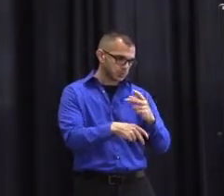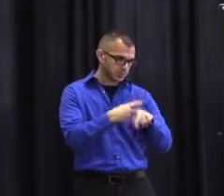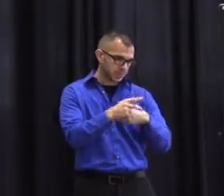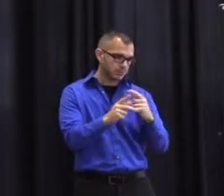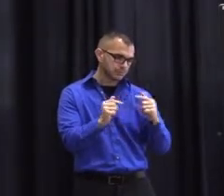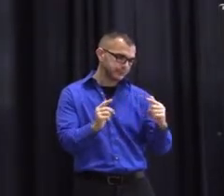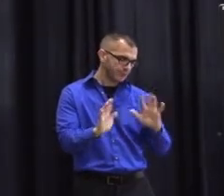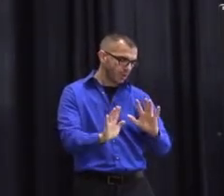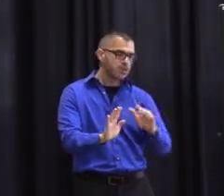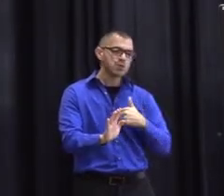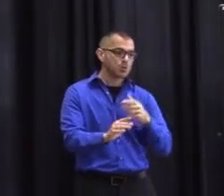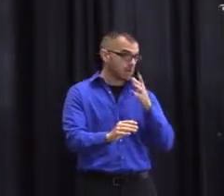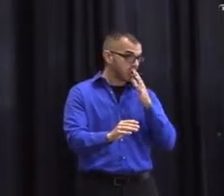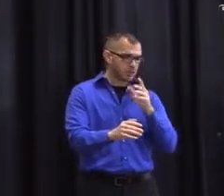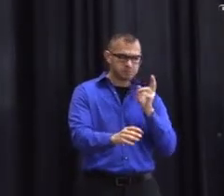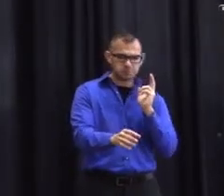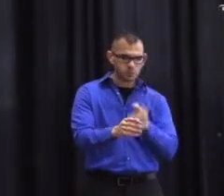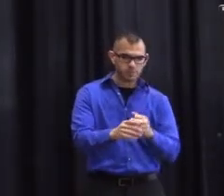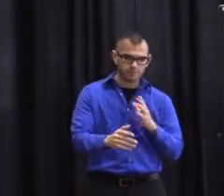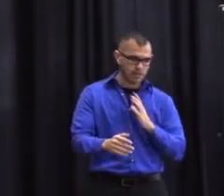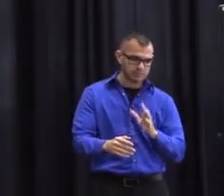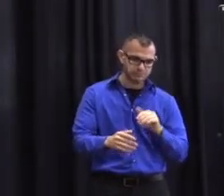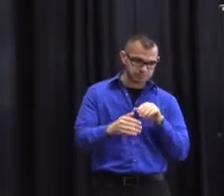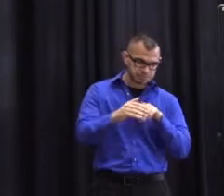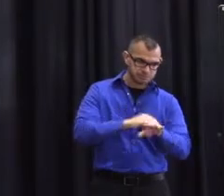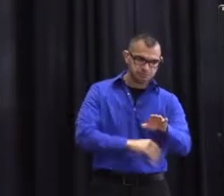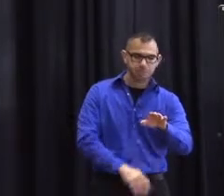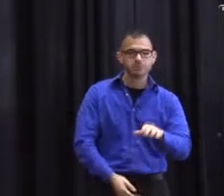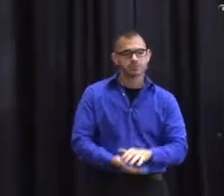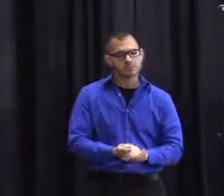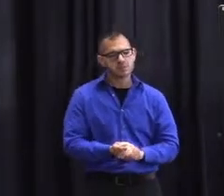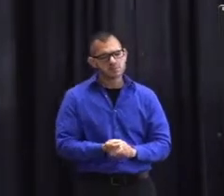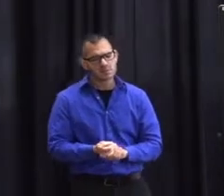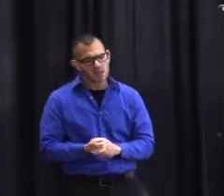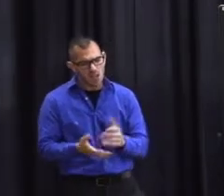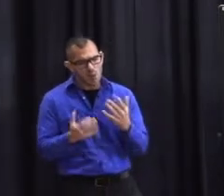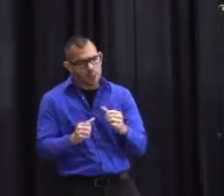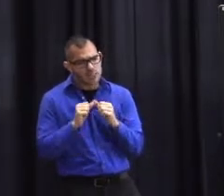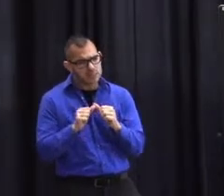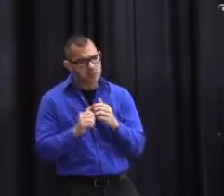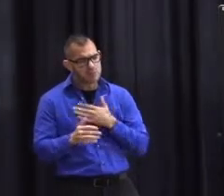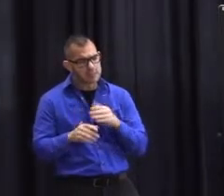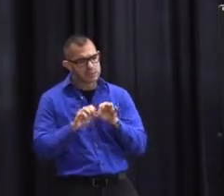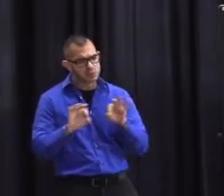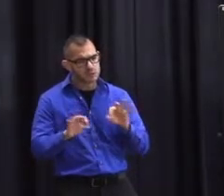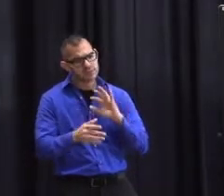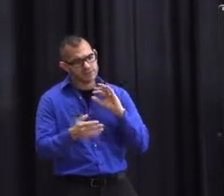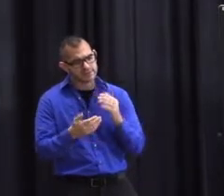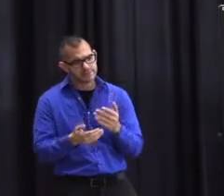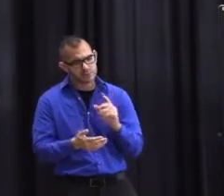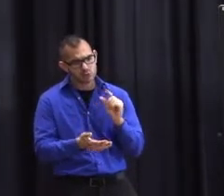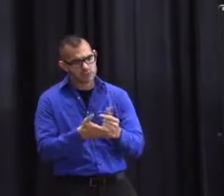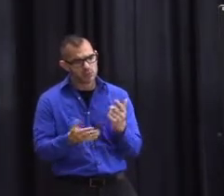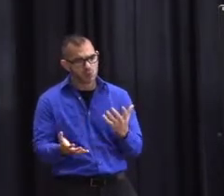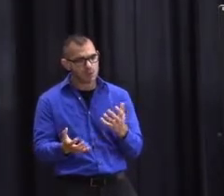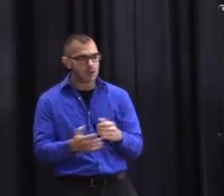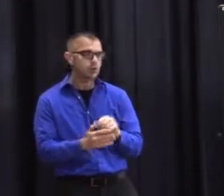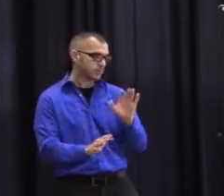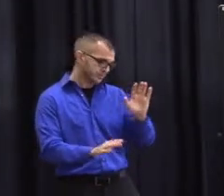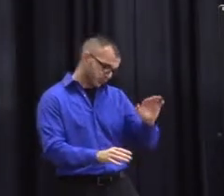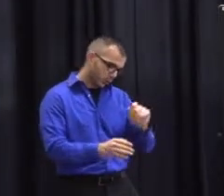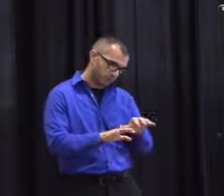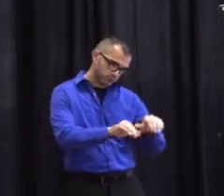down there and said, I want to finish my degree. And they said, you have to